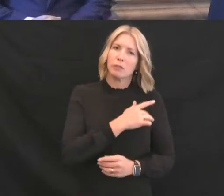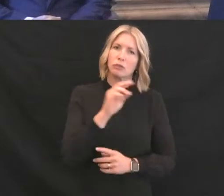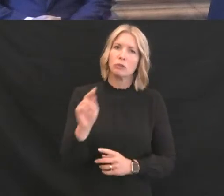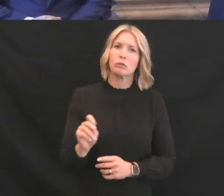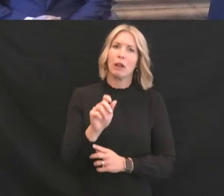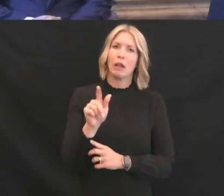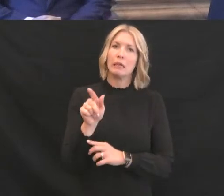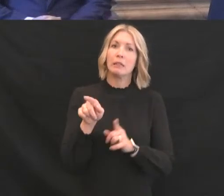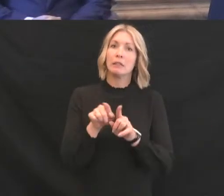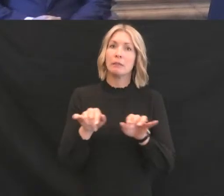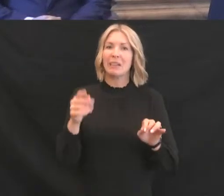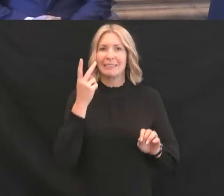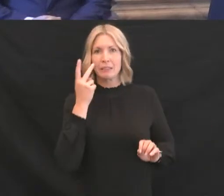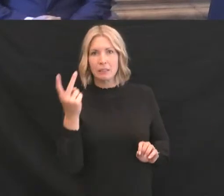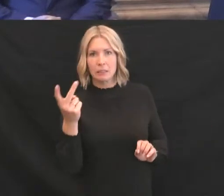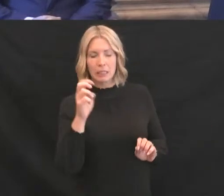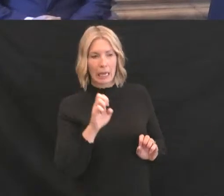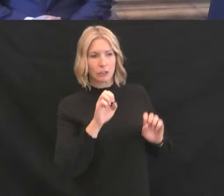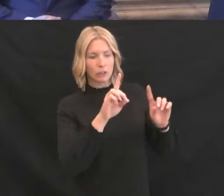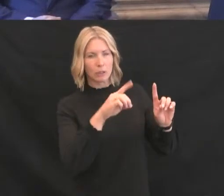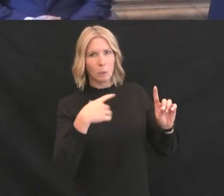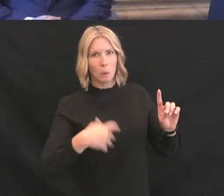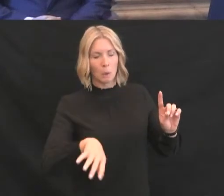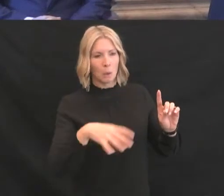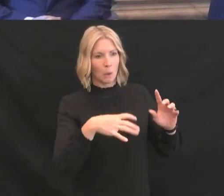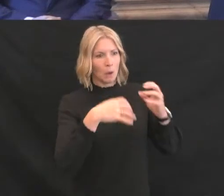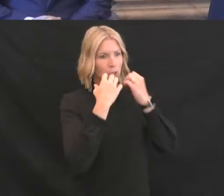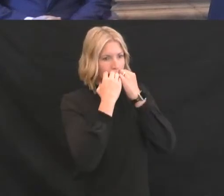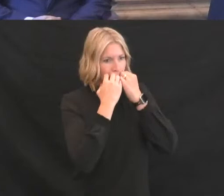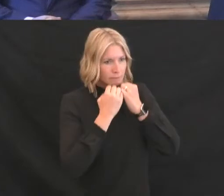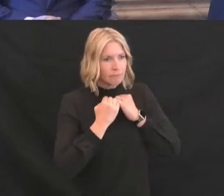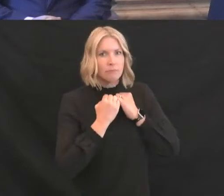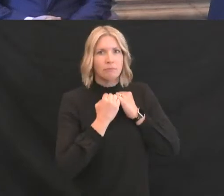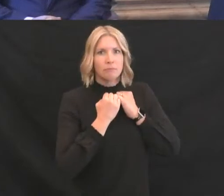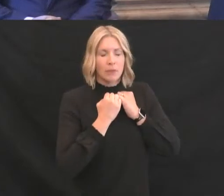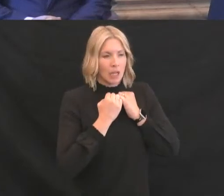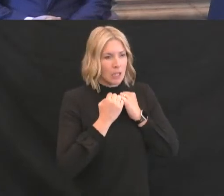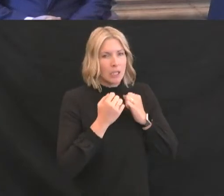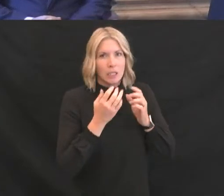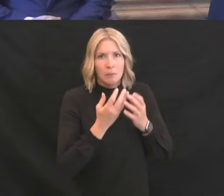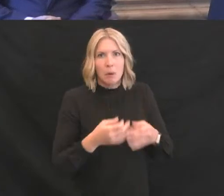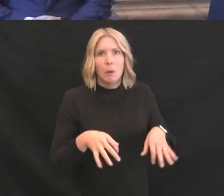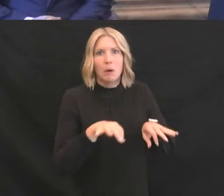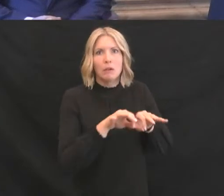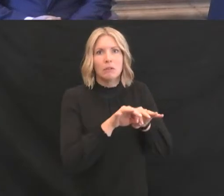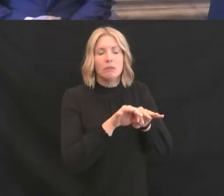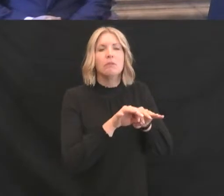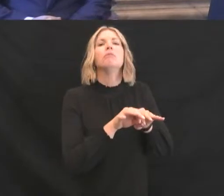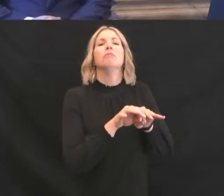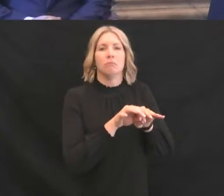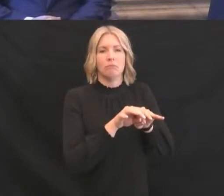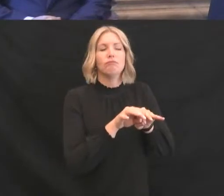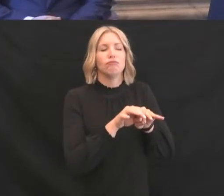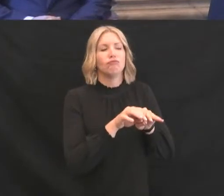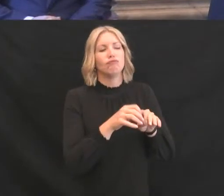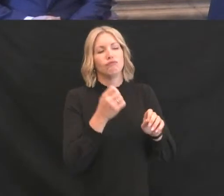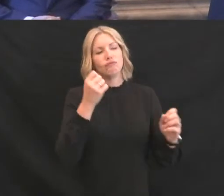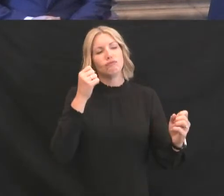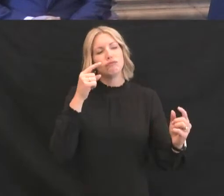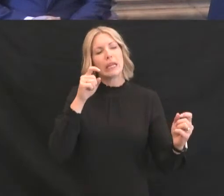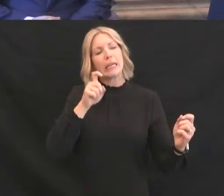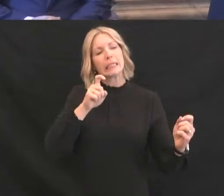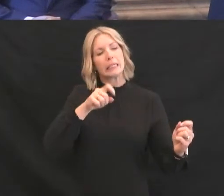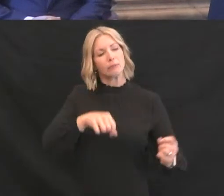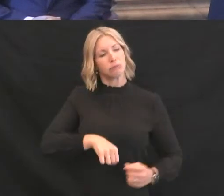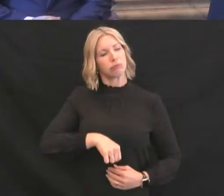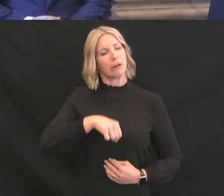education as a means not only of preserving the language, but of also promoting and instilling pride in it. From